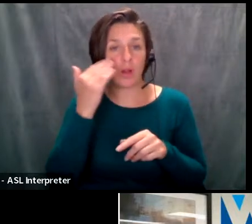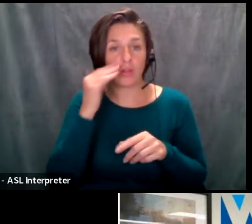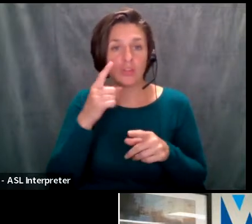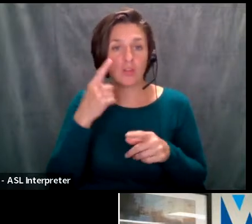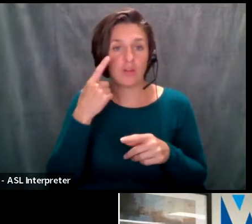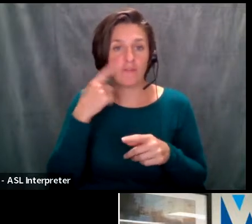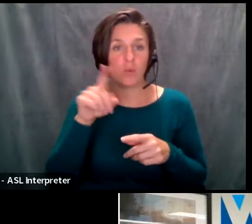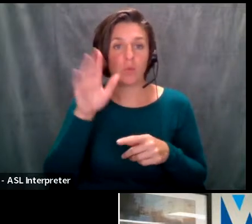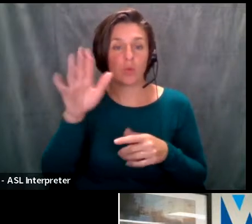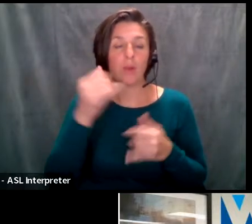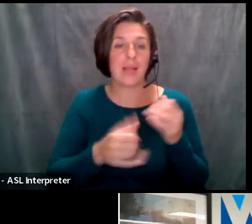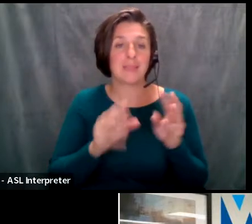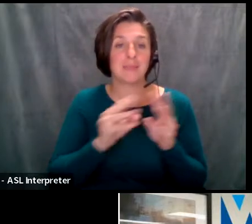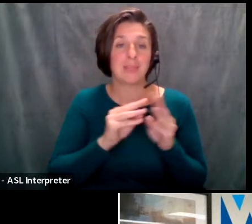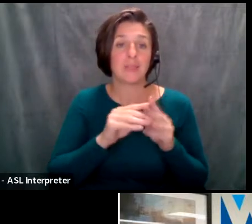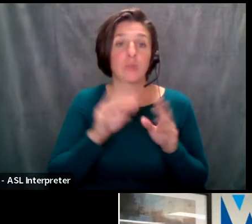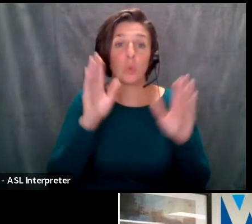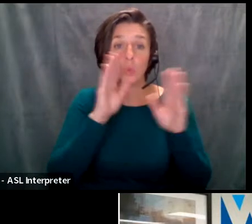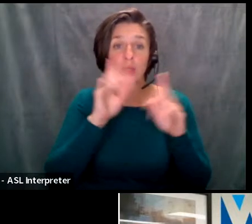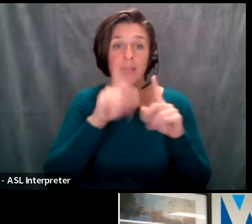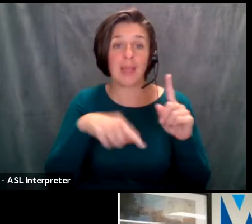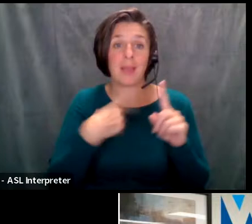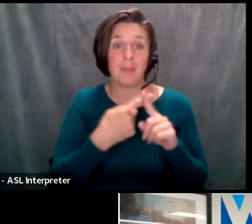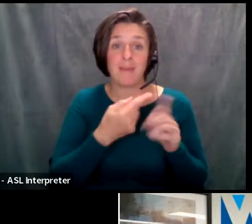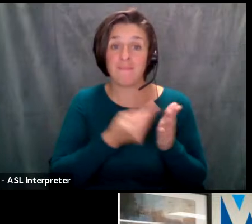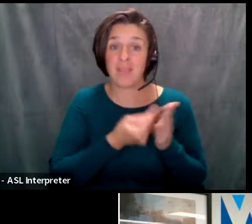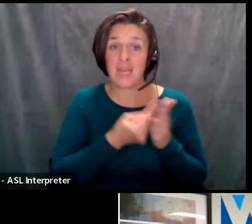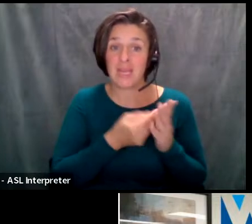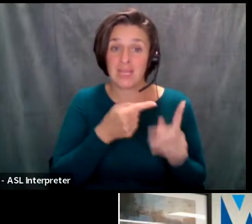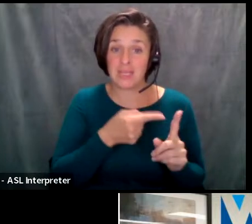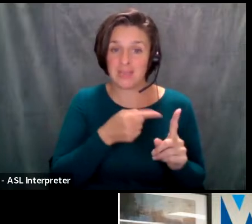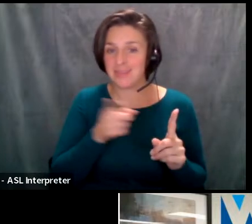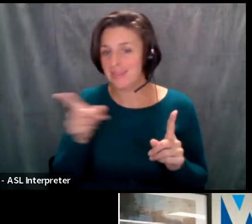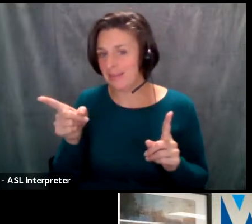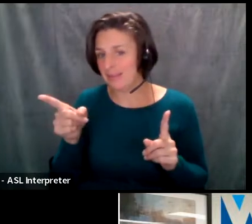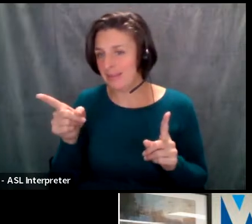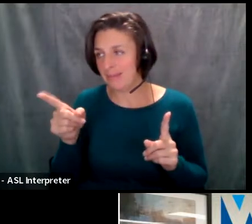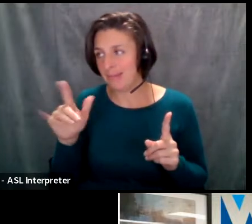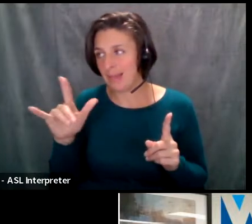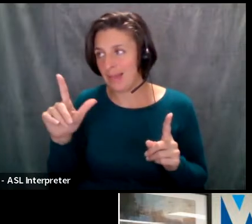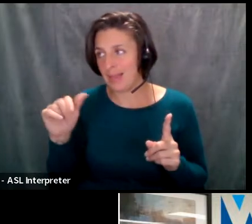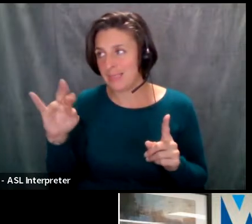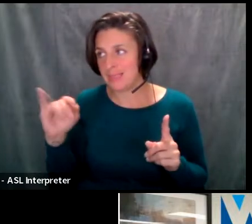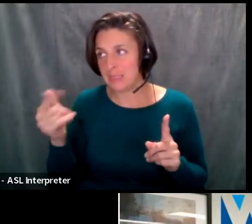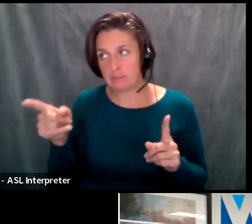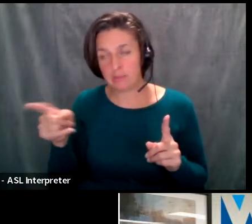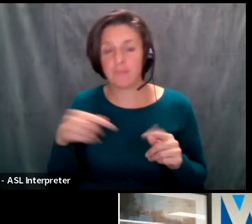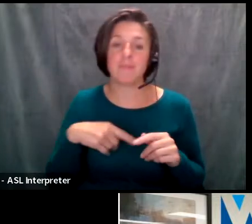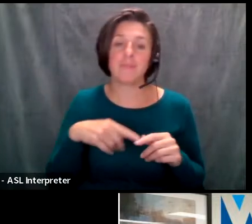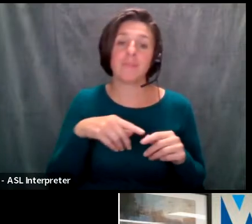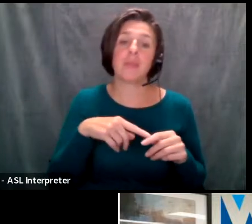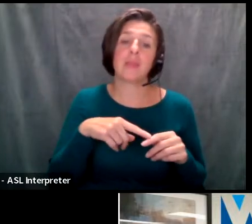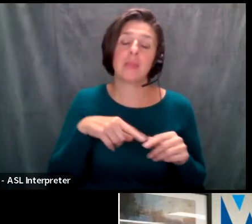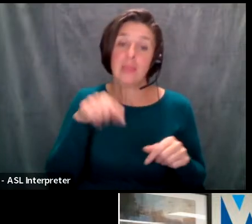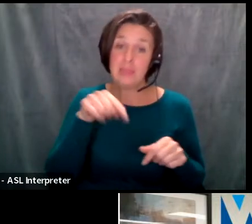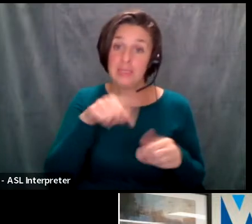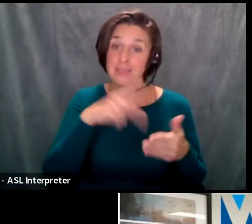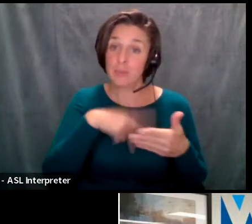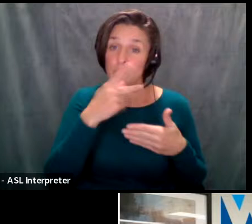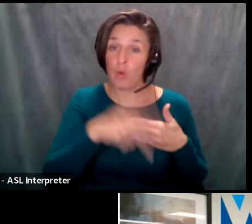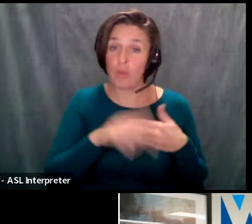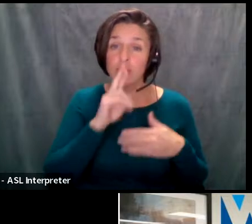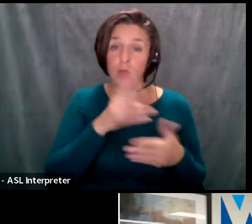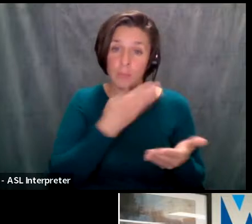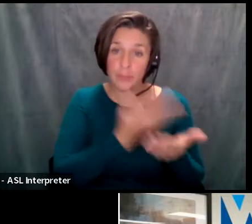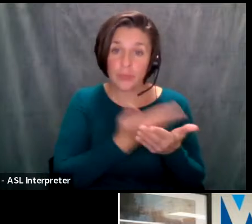that you're telling us to worry about funding, Lancy, because these are programs that are proven and need to